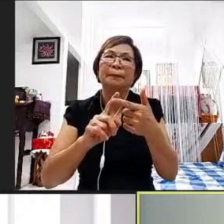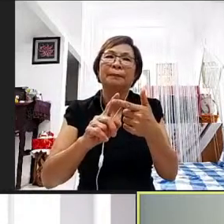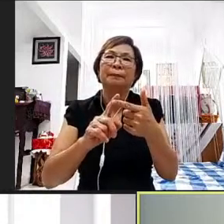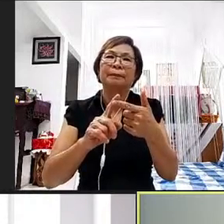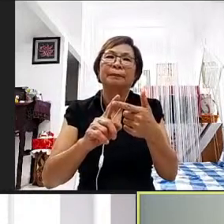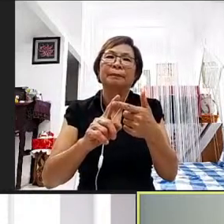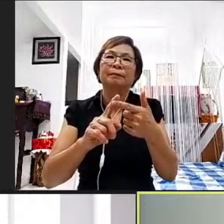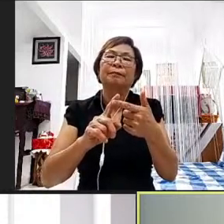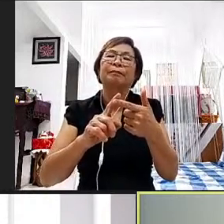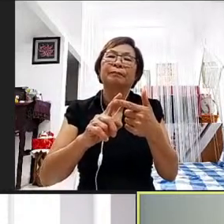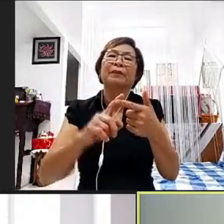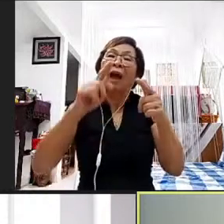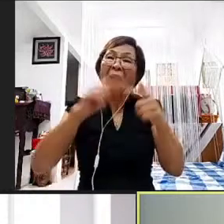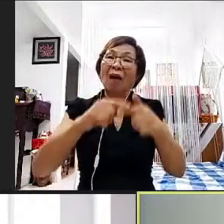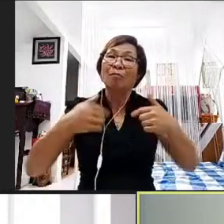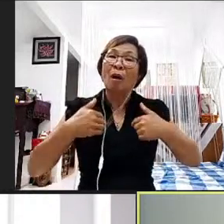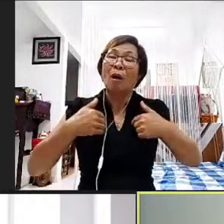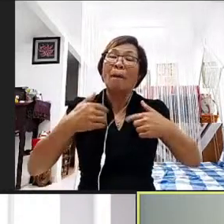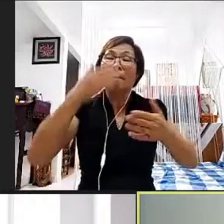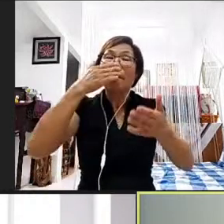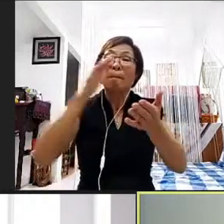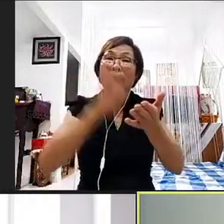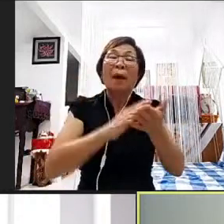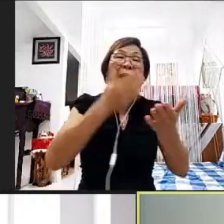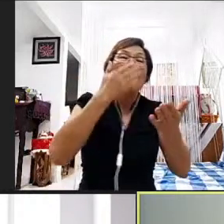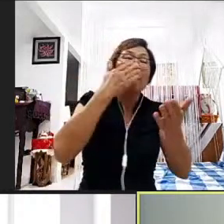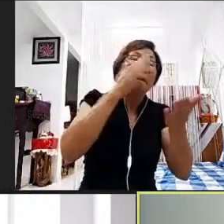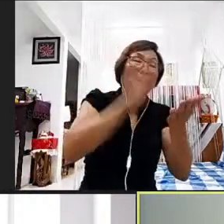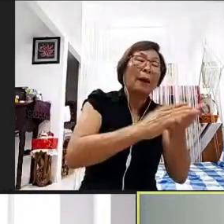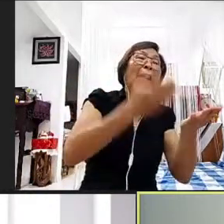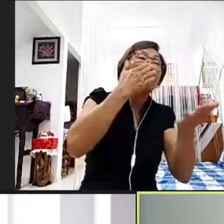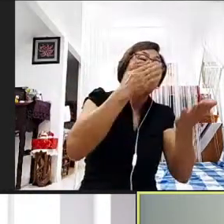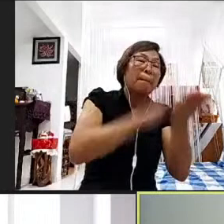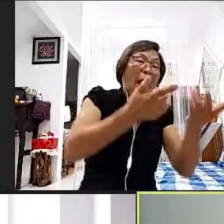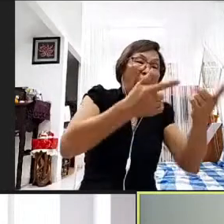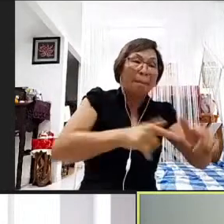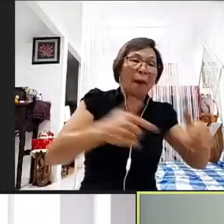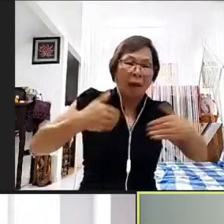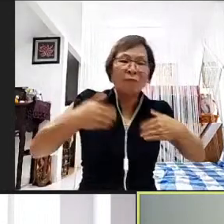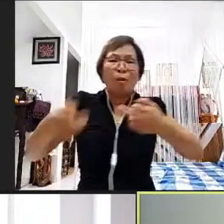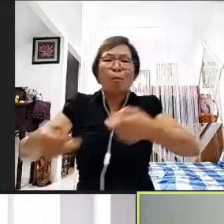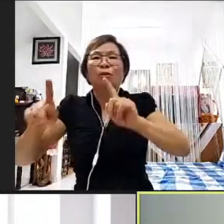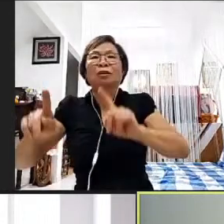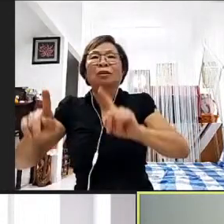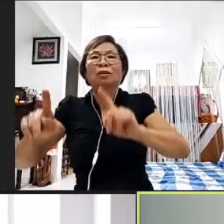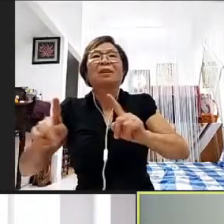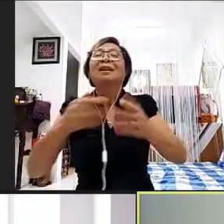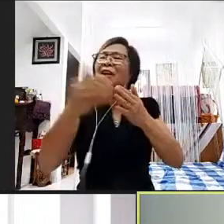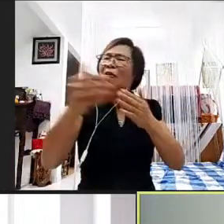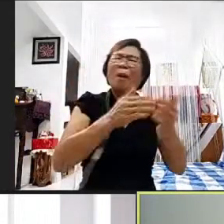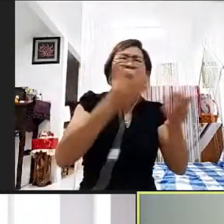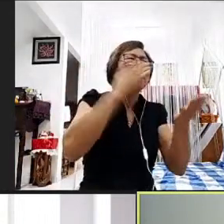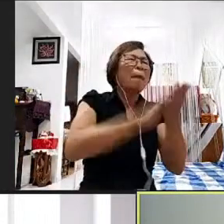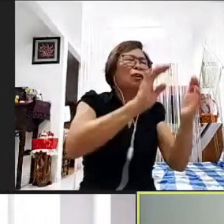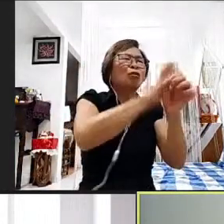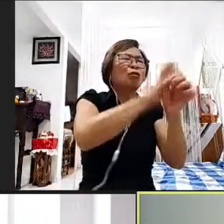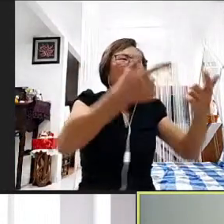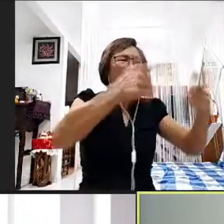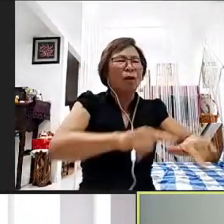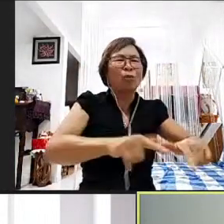adversity, there is also an opportunity. So we can also take this as an opportunity to better